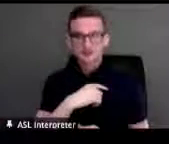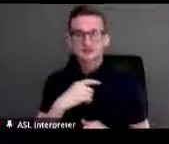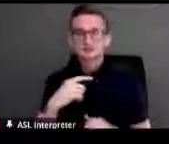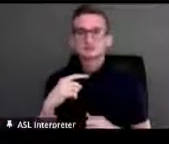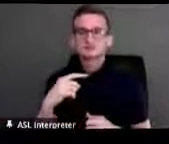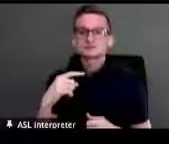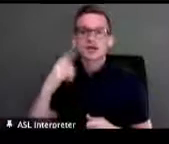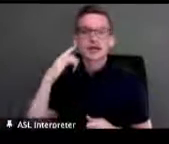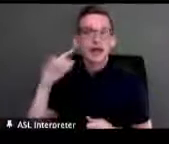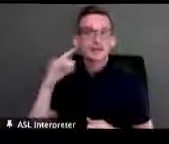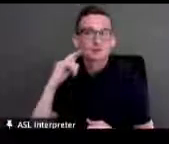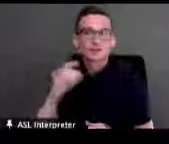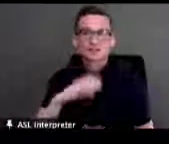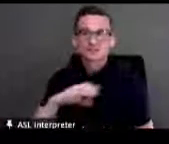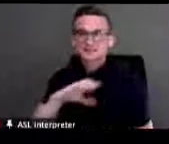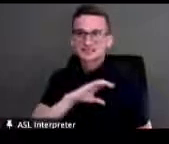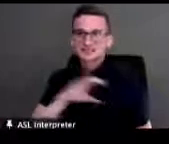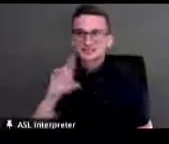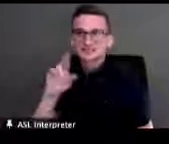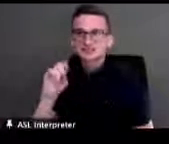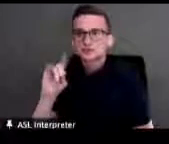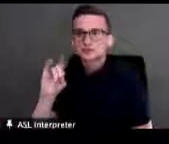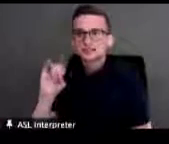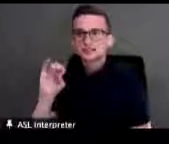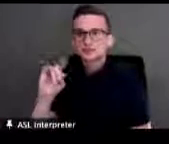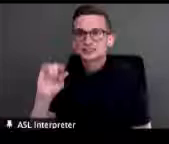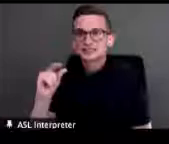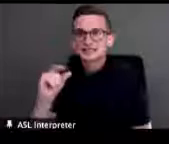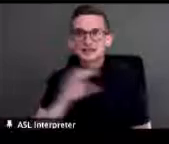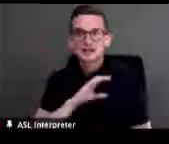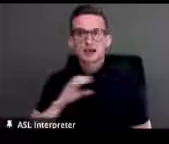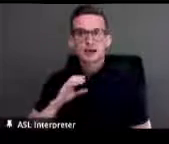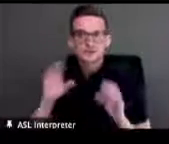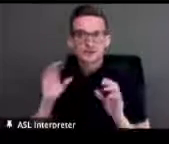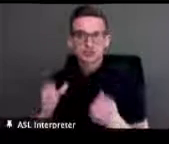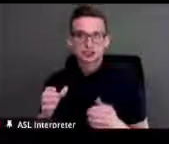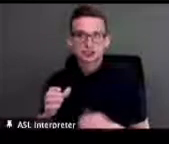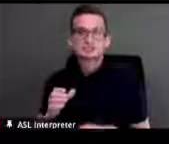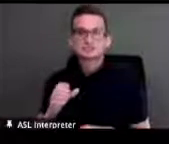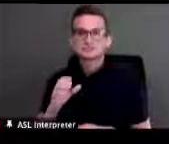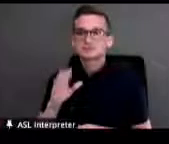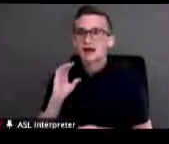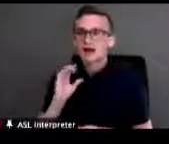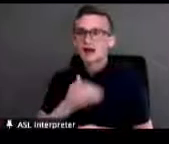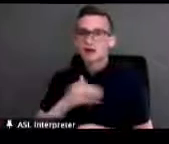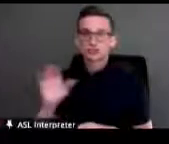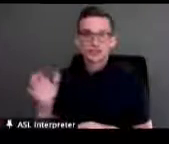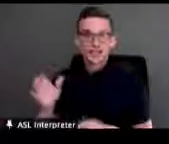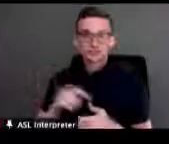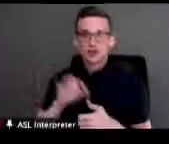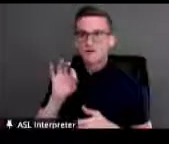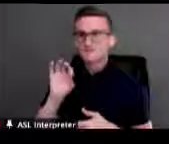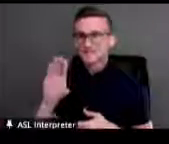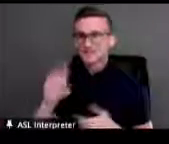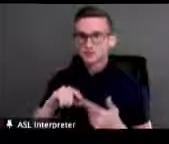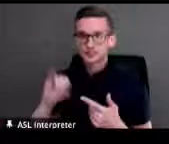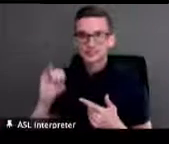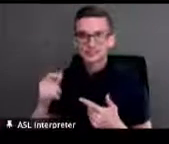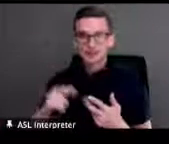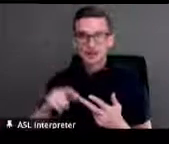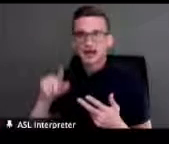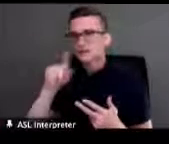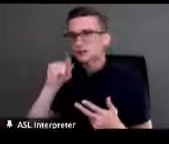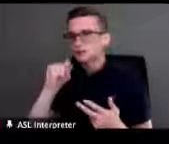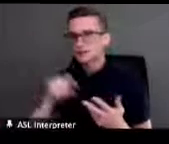California Citizens Redistricting Commission via our social media channels. You can find us on Facebook, Instagram, Twitter,